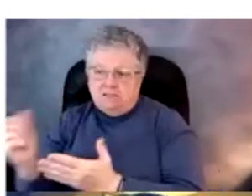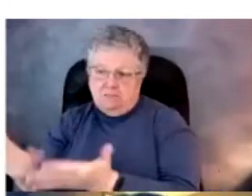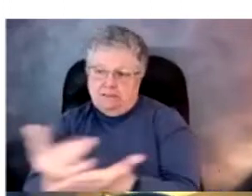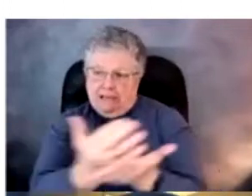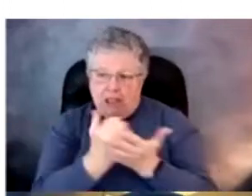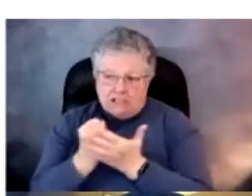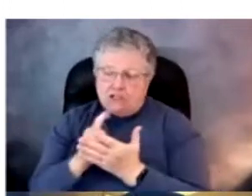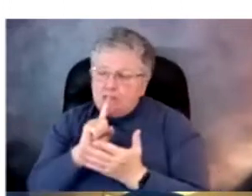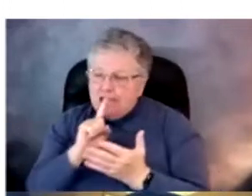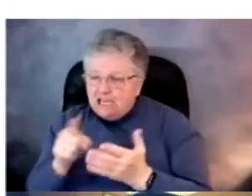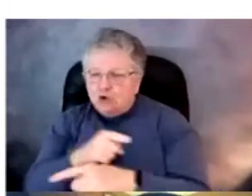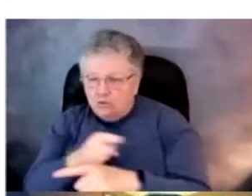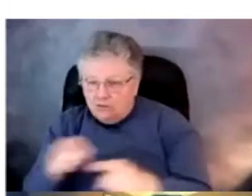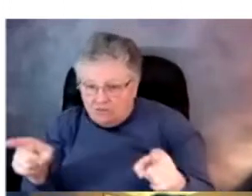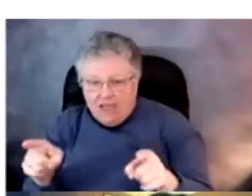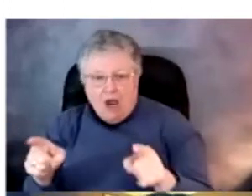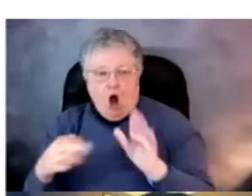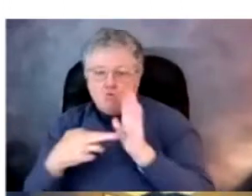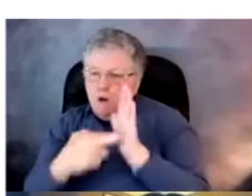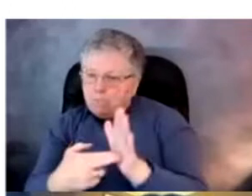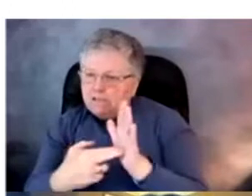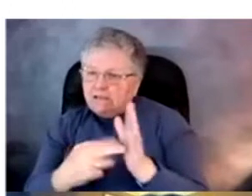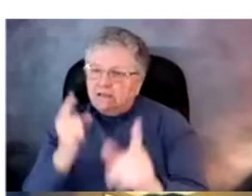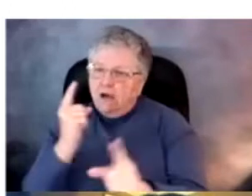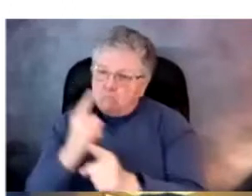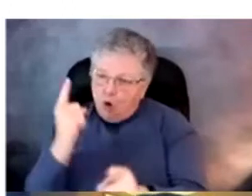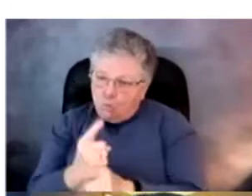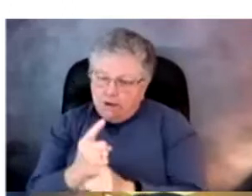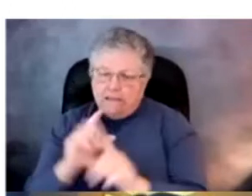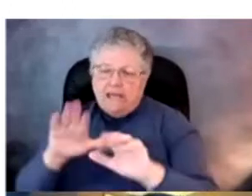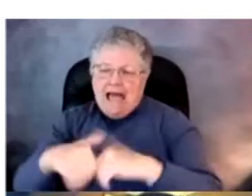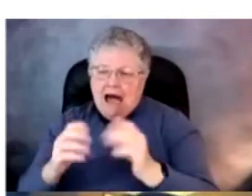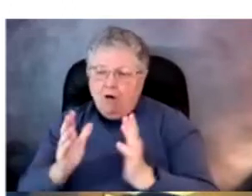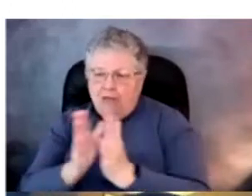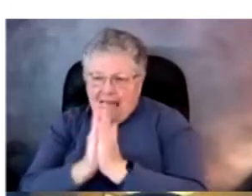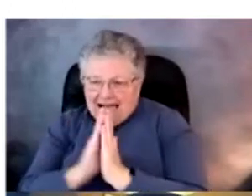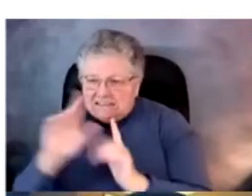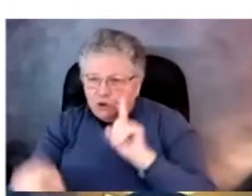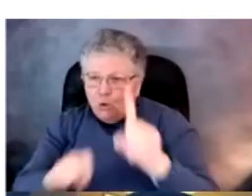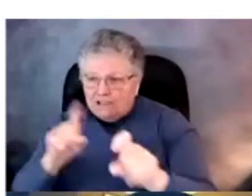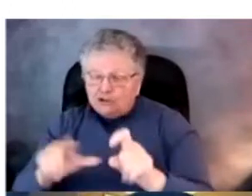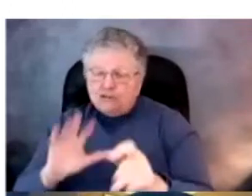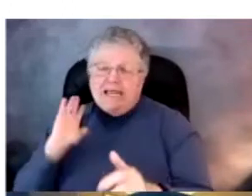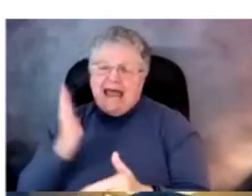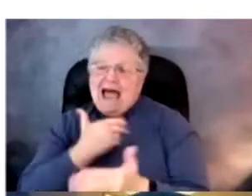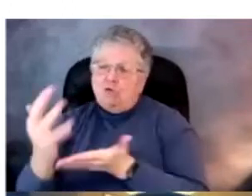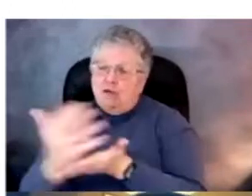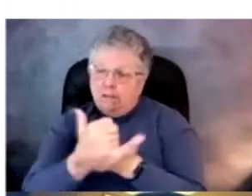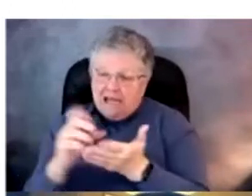in how questions are asked, how surveys are implemented, and how and which data are used to inform policy.